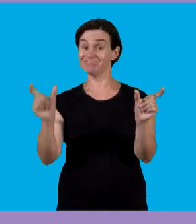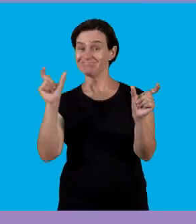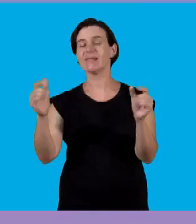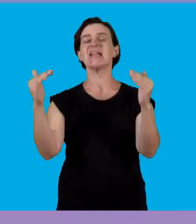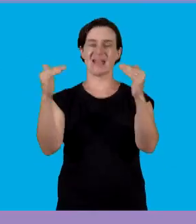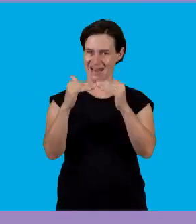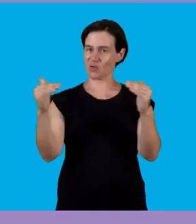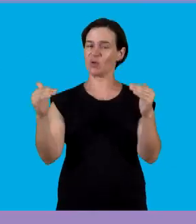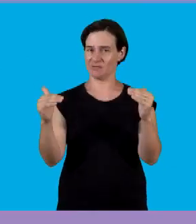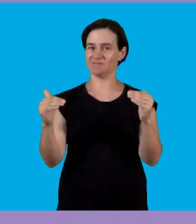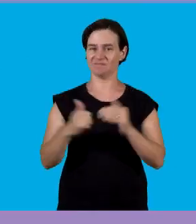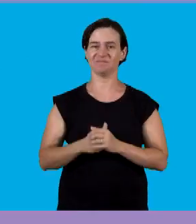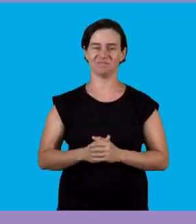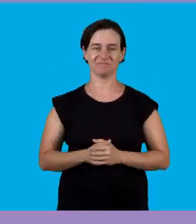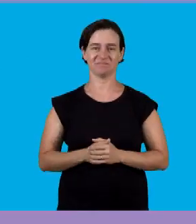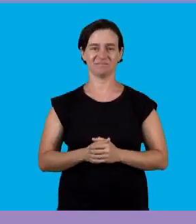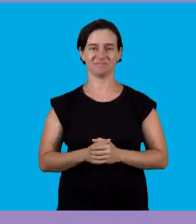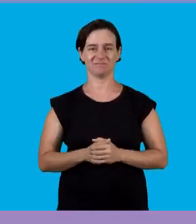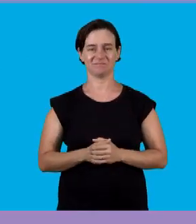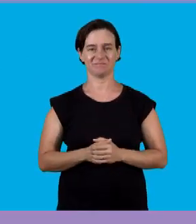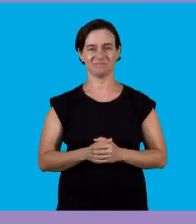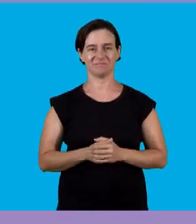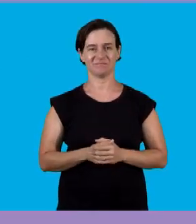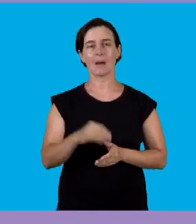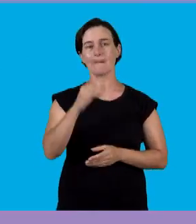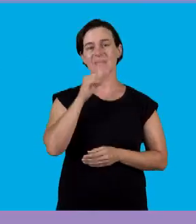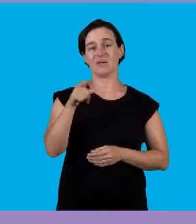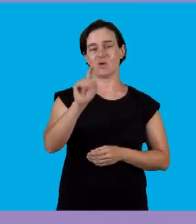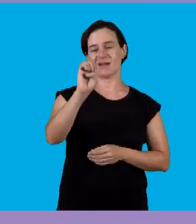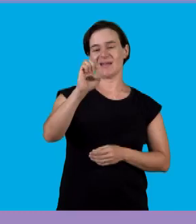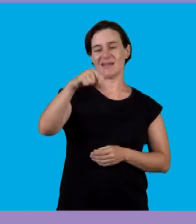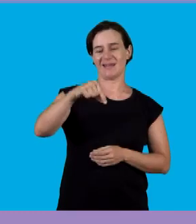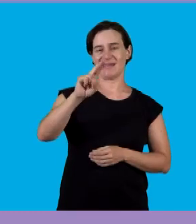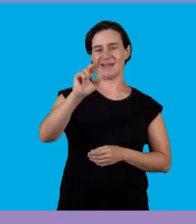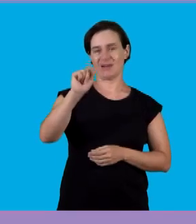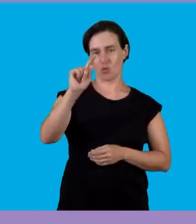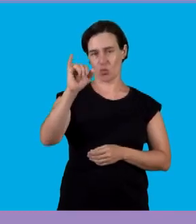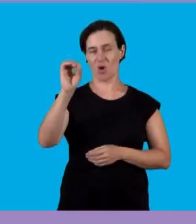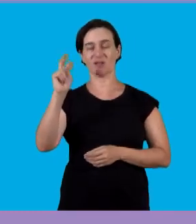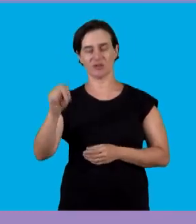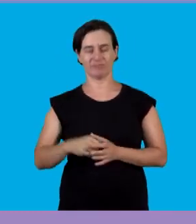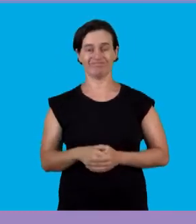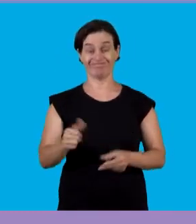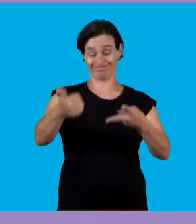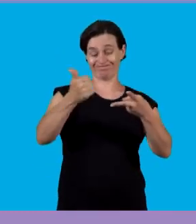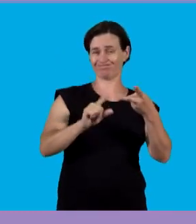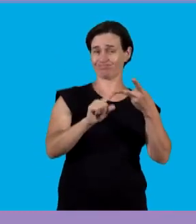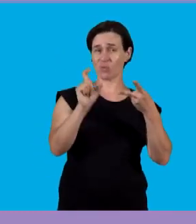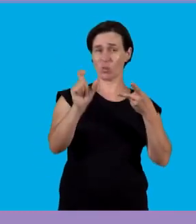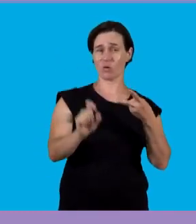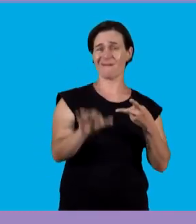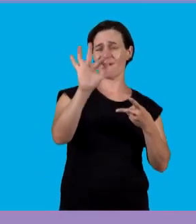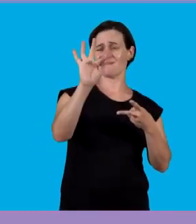two expressions are equal to each other, making them an equation. Then we have a formula, which